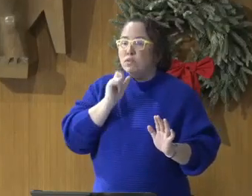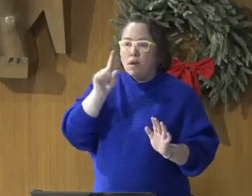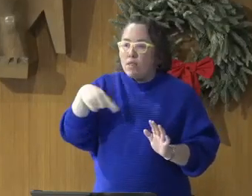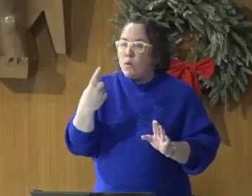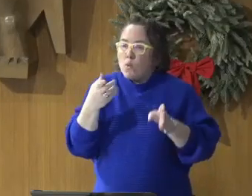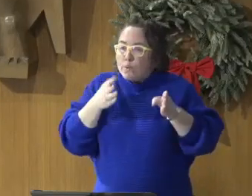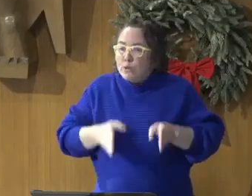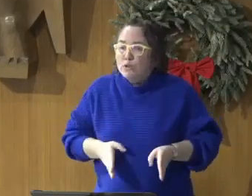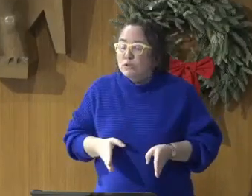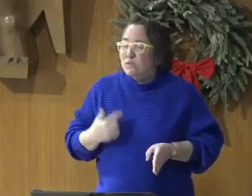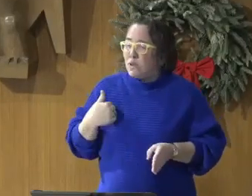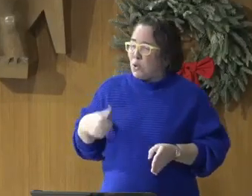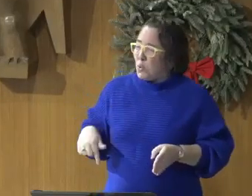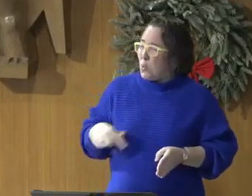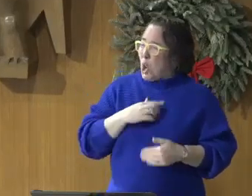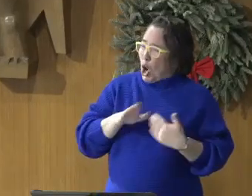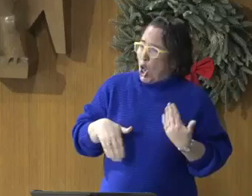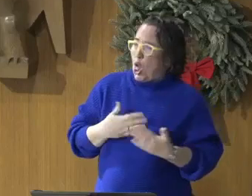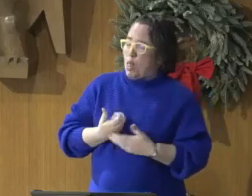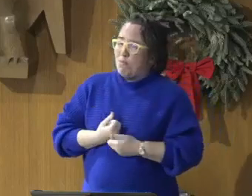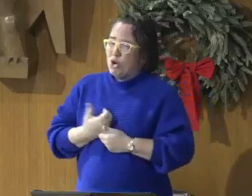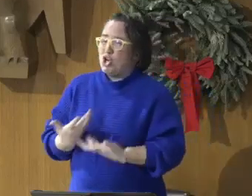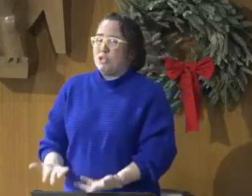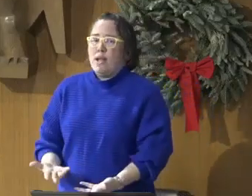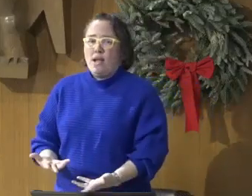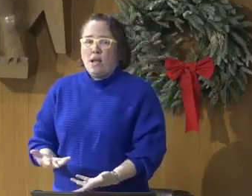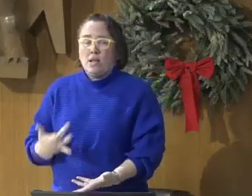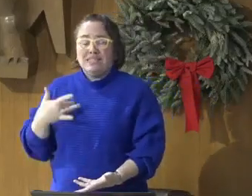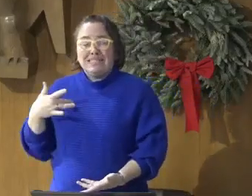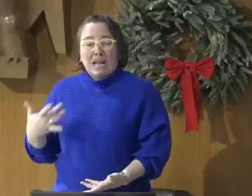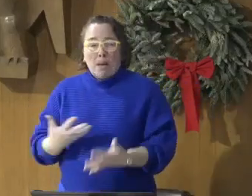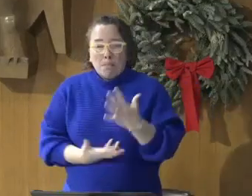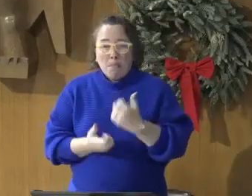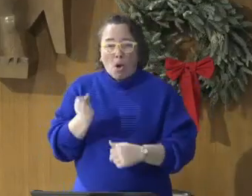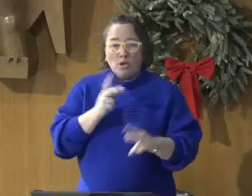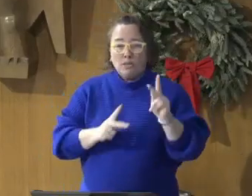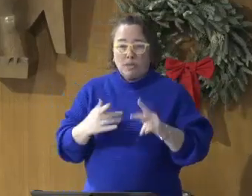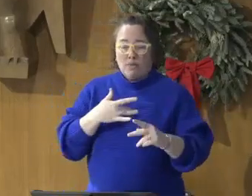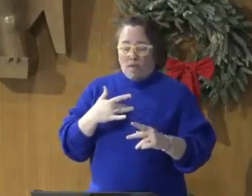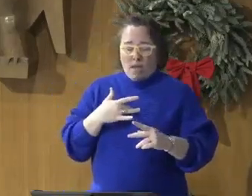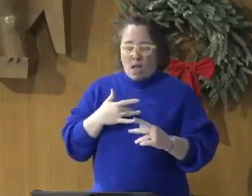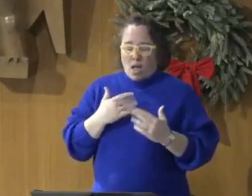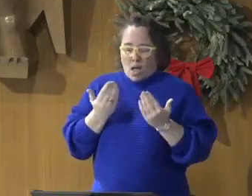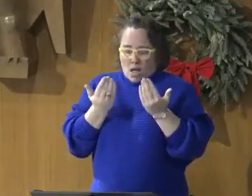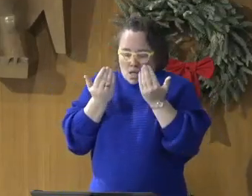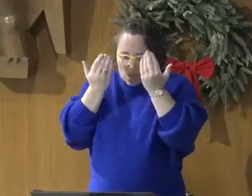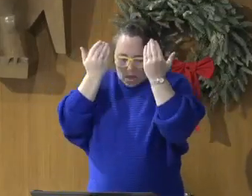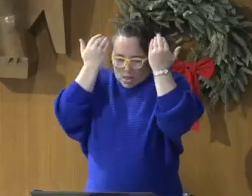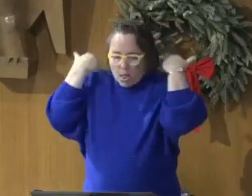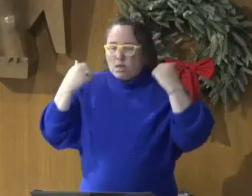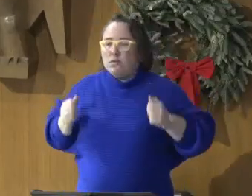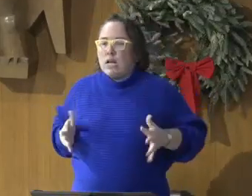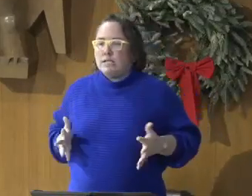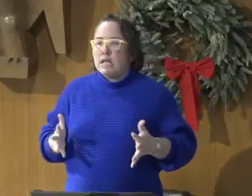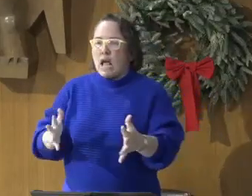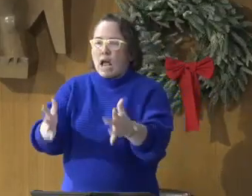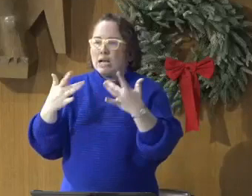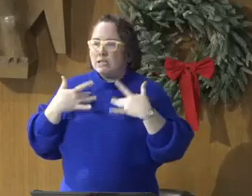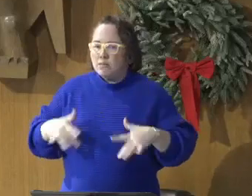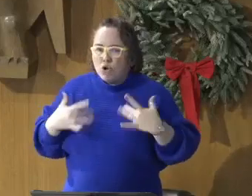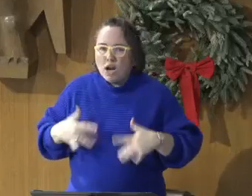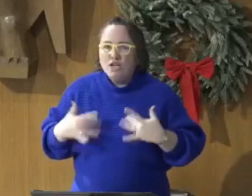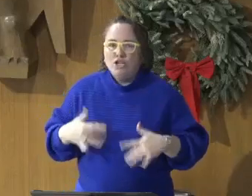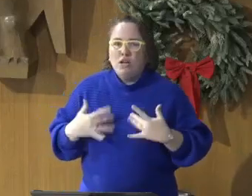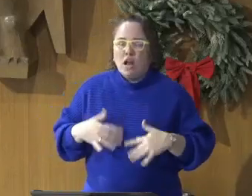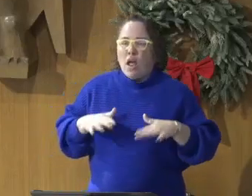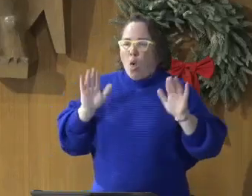We're burned out, friends, more likely than not to be feeling increased levels of anxiety, depression, and apathy.